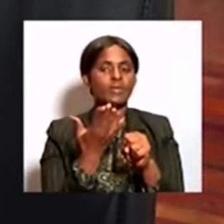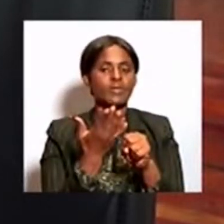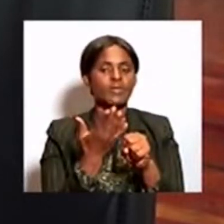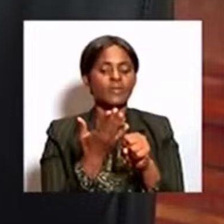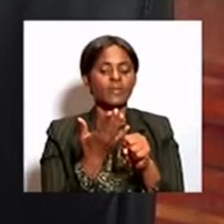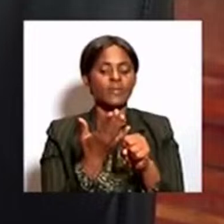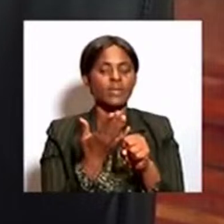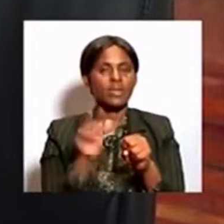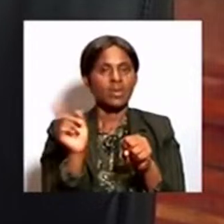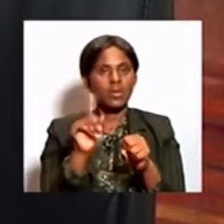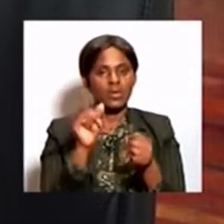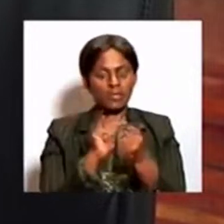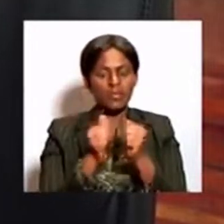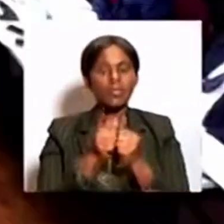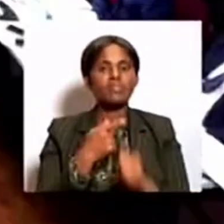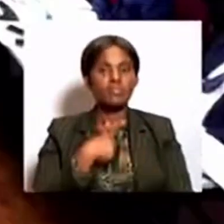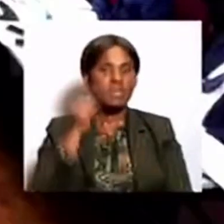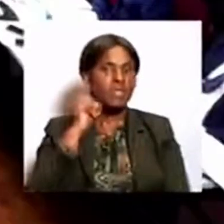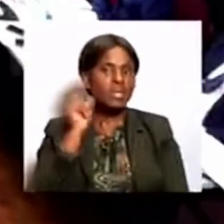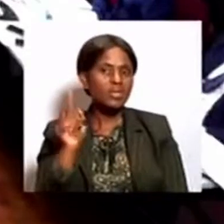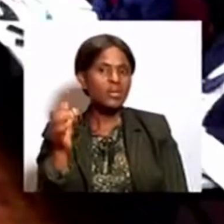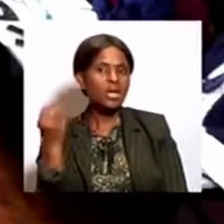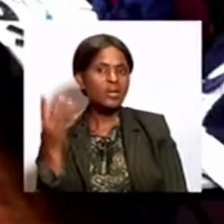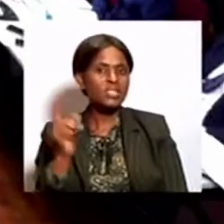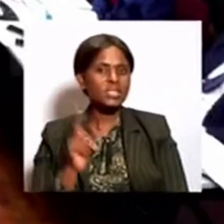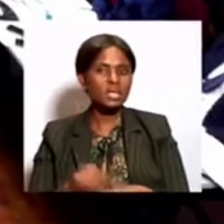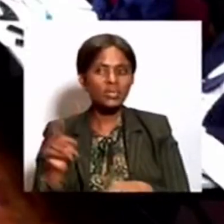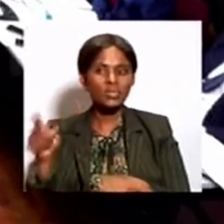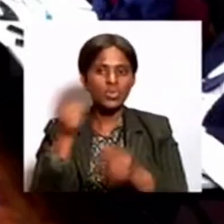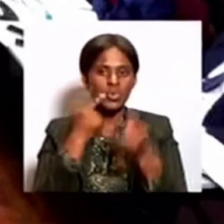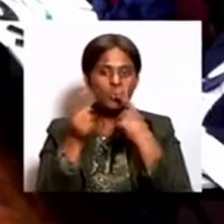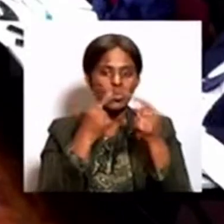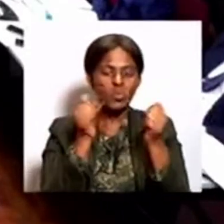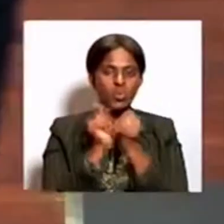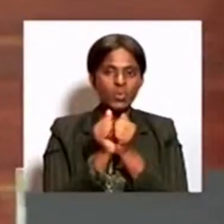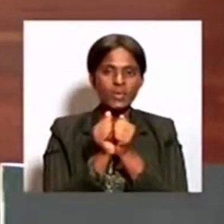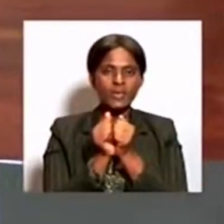where the problem... I hear you. How many times do you interact with them?